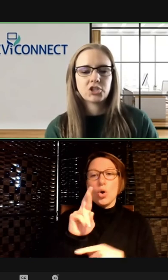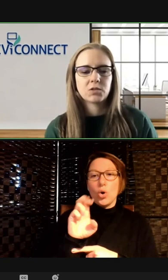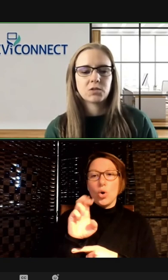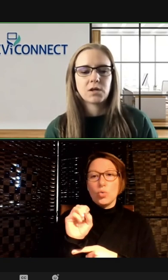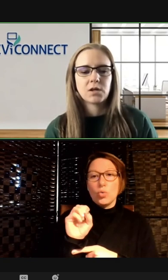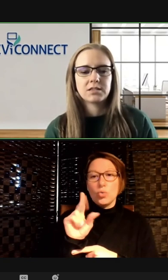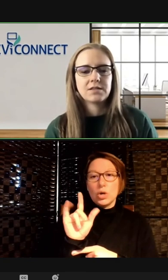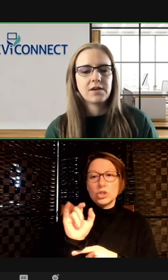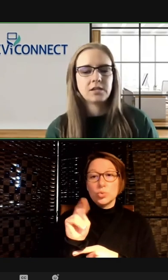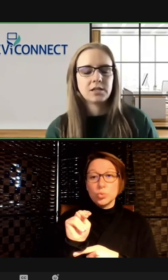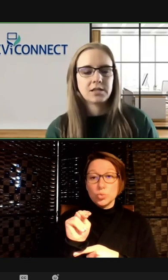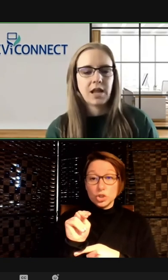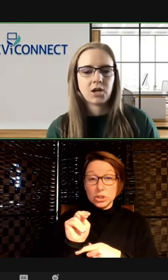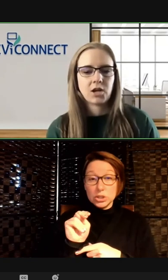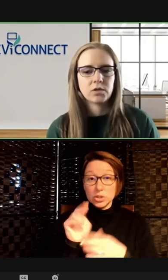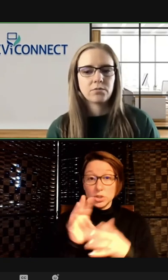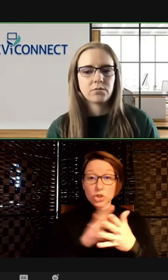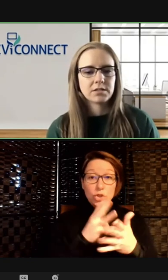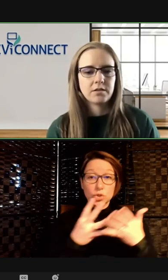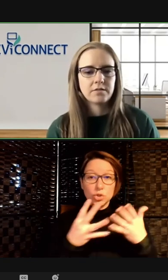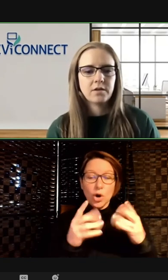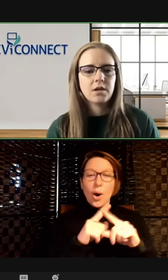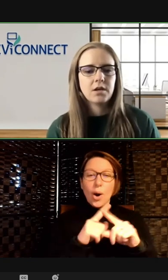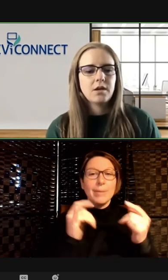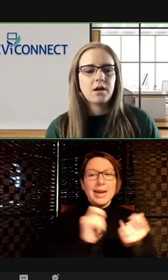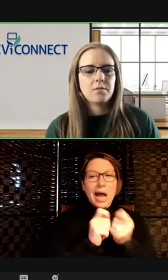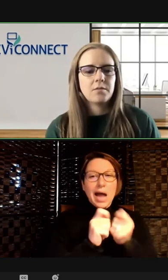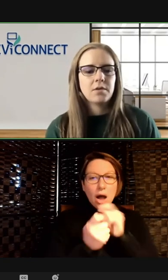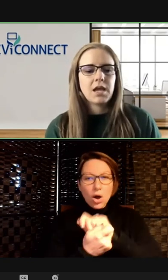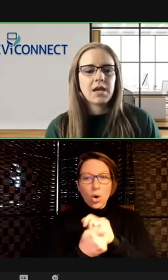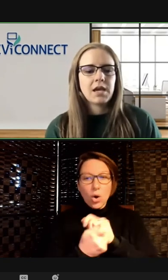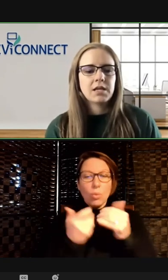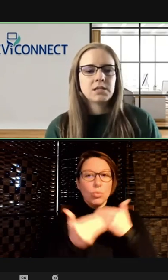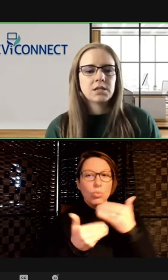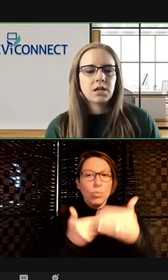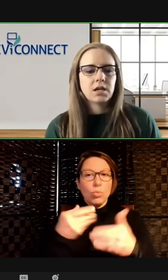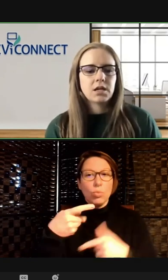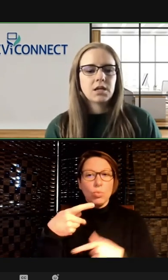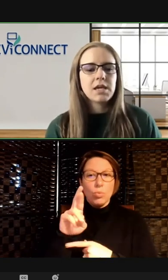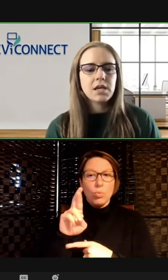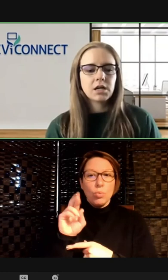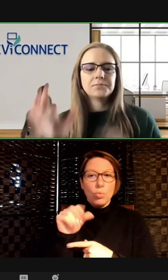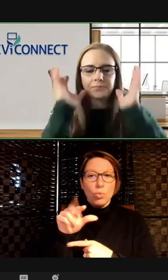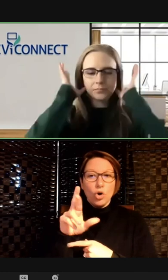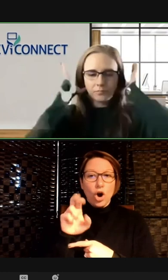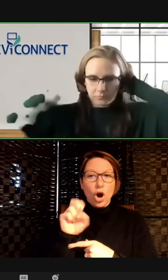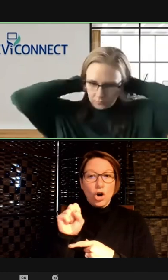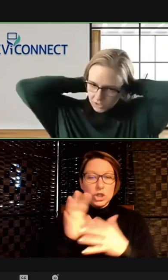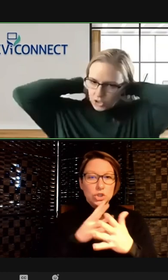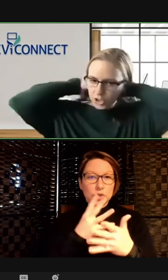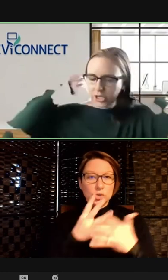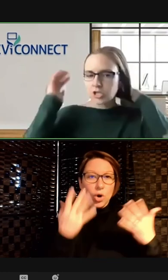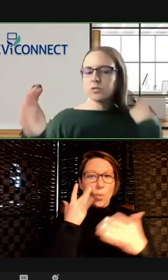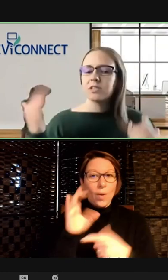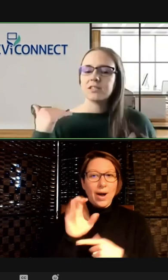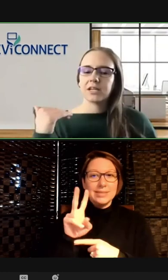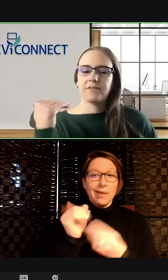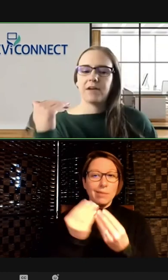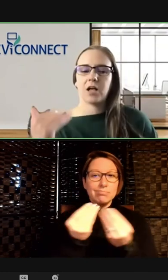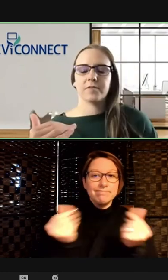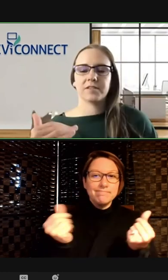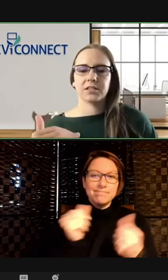the progress chart, because we know that CVI does not actually resolve. And here, you're going to